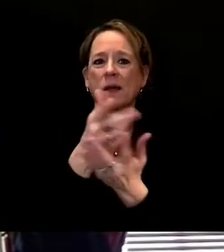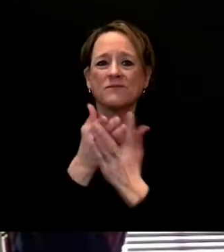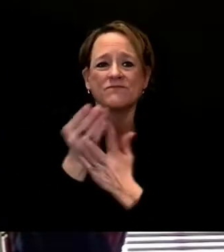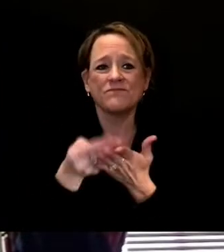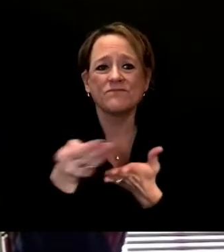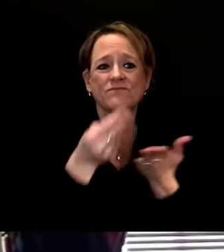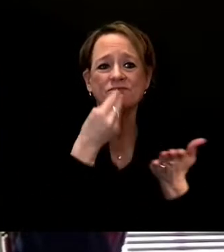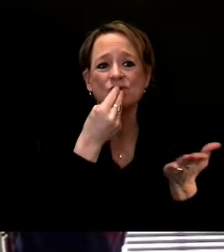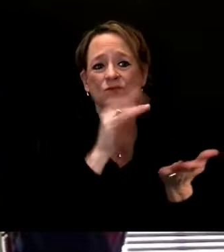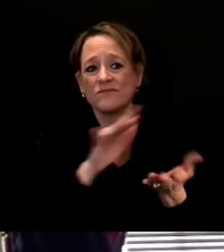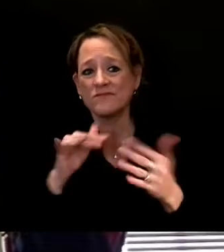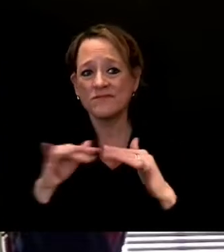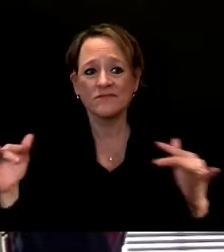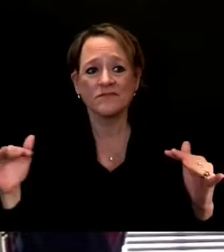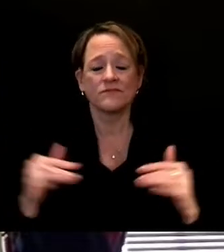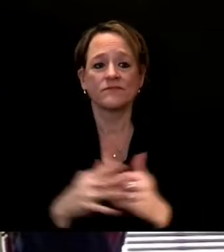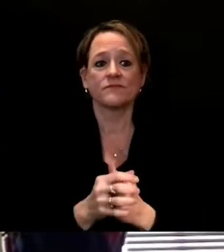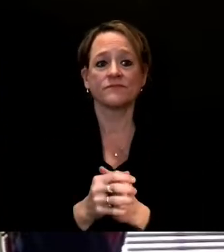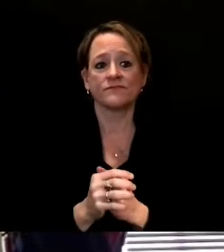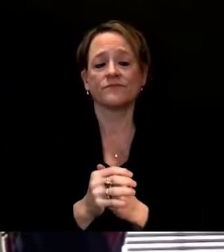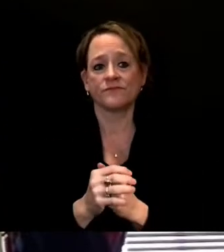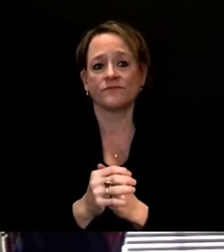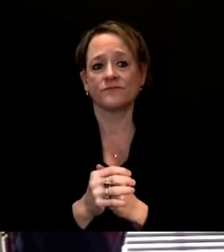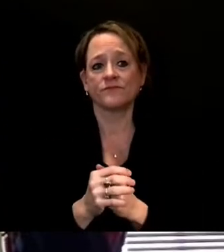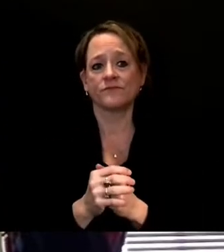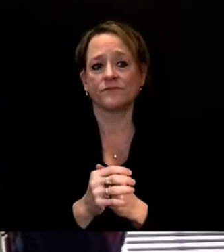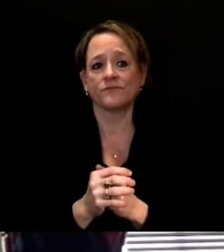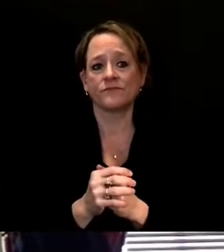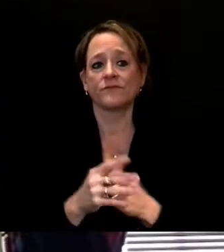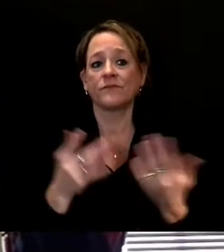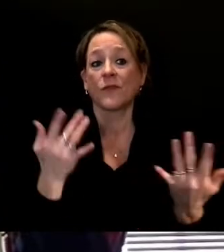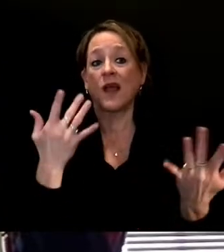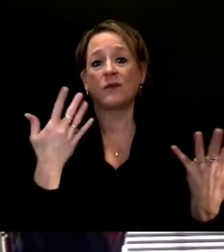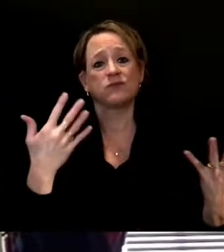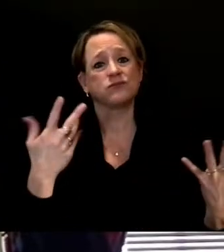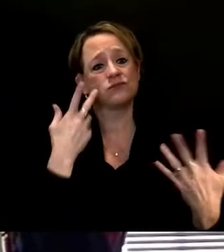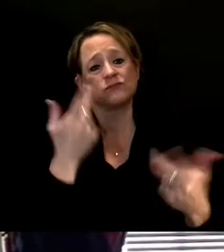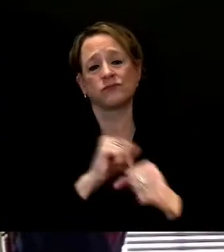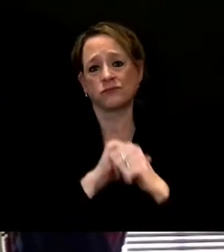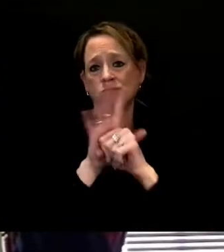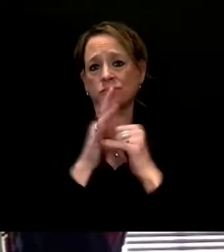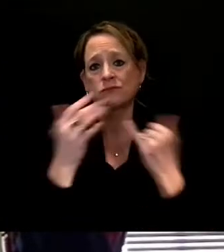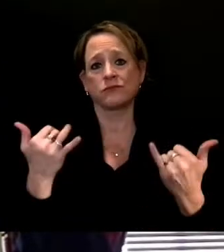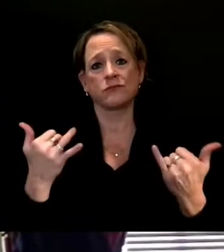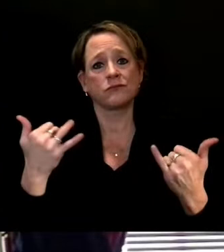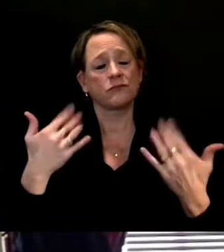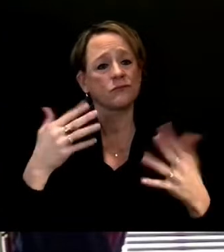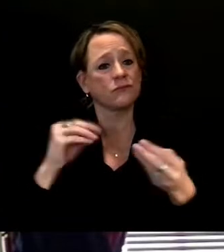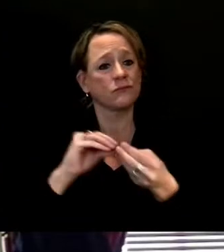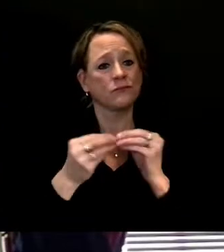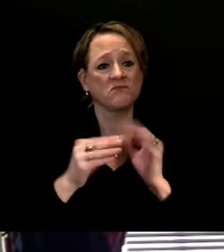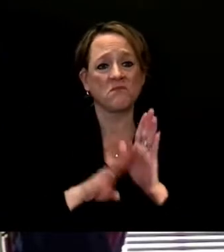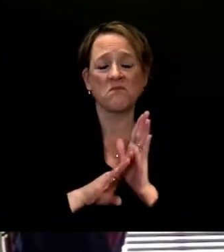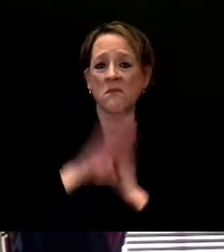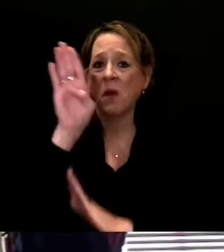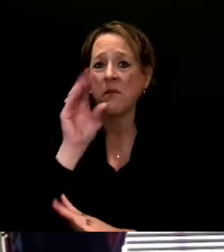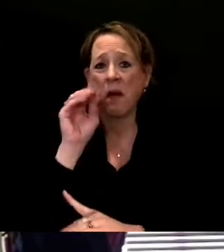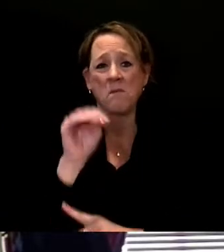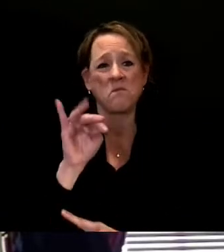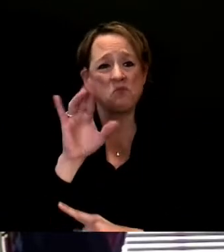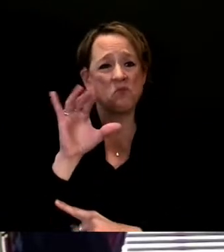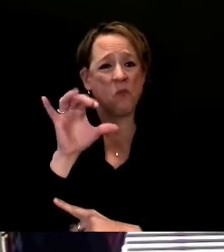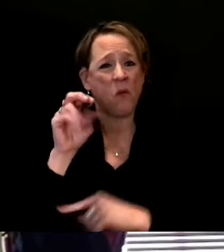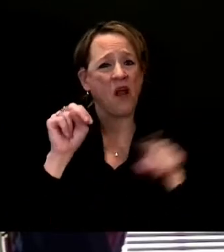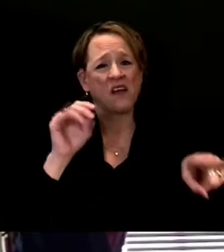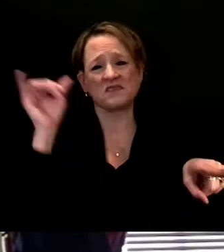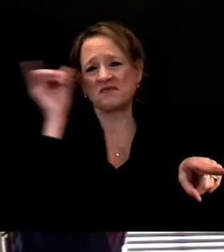as Omicron variant continues to spread. Folks, I know parents and educators are worried, and as